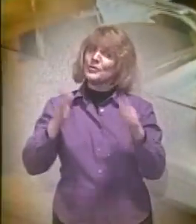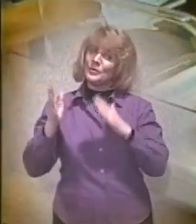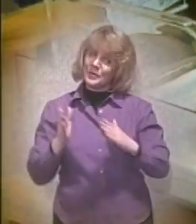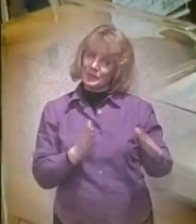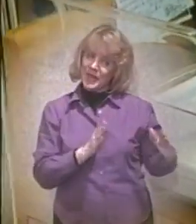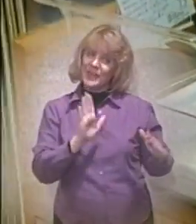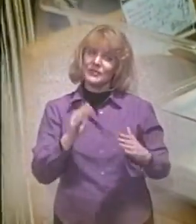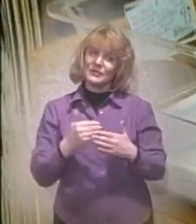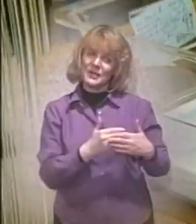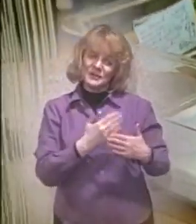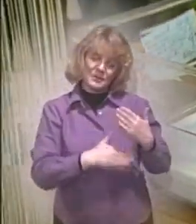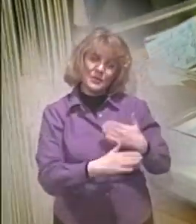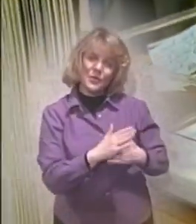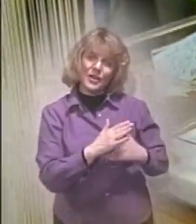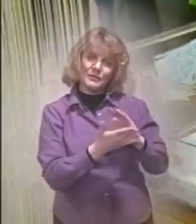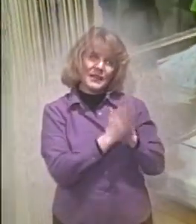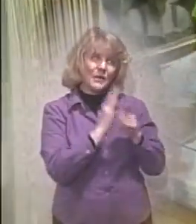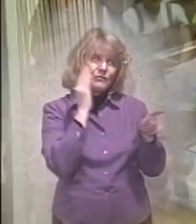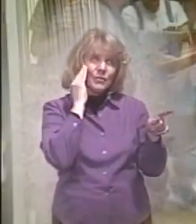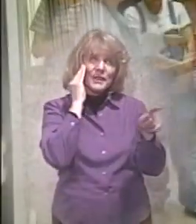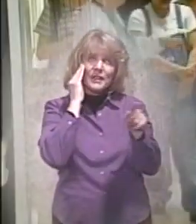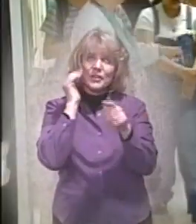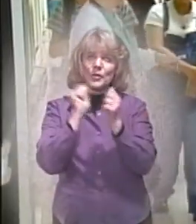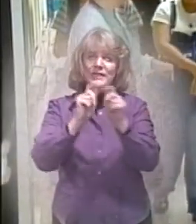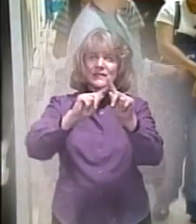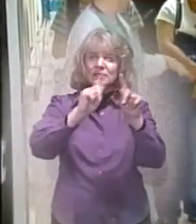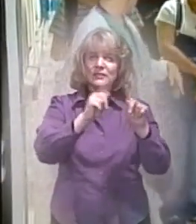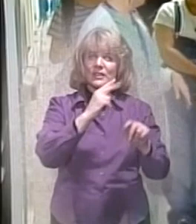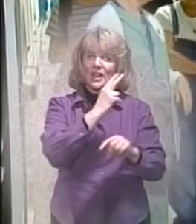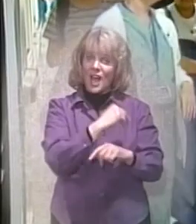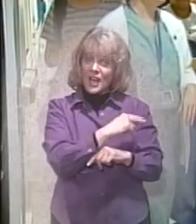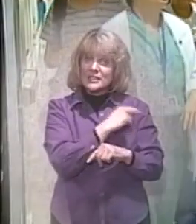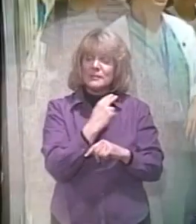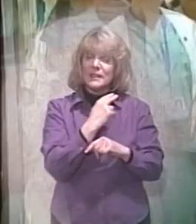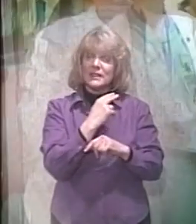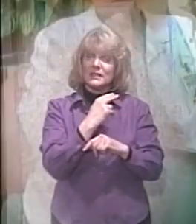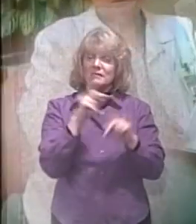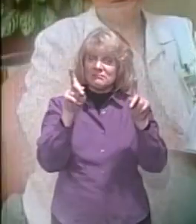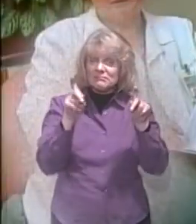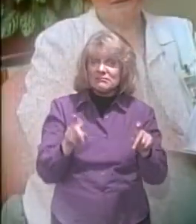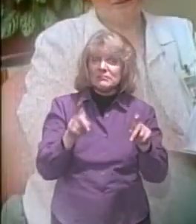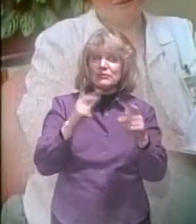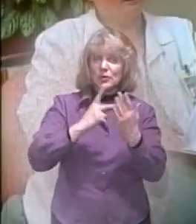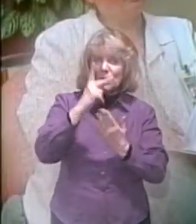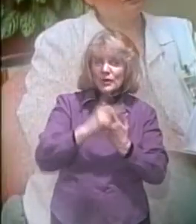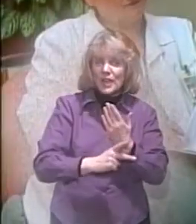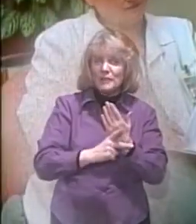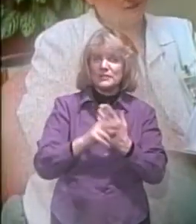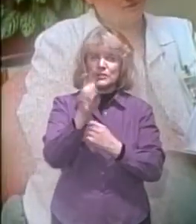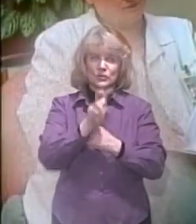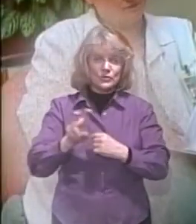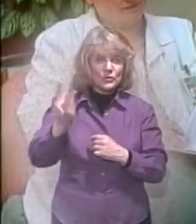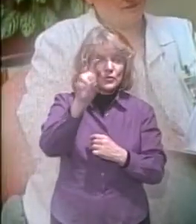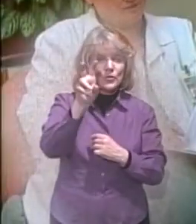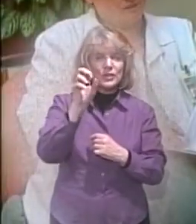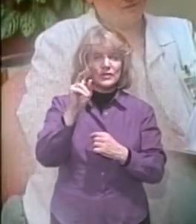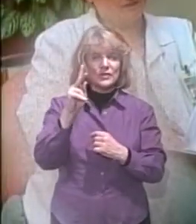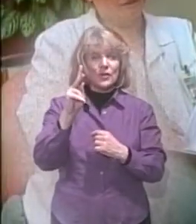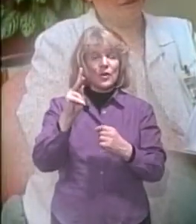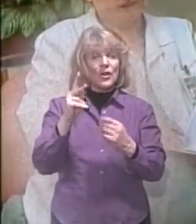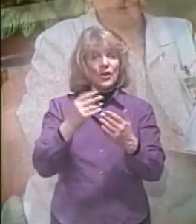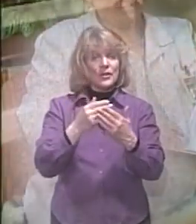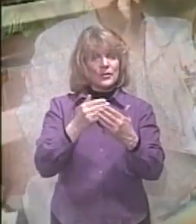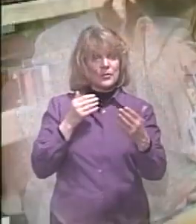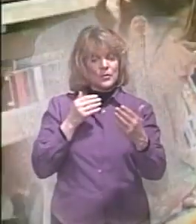with hospital hearing screening programs during childbirth classes, hospital tours, or prenatal care visits with your doctor or